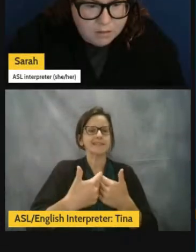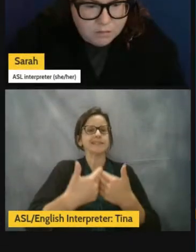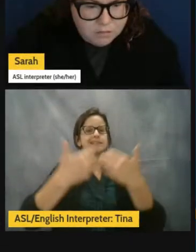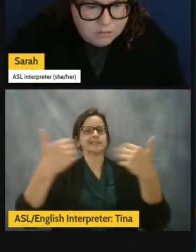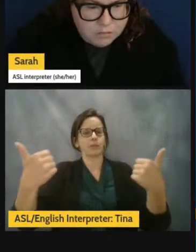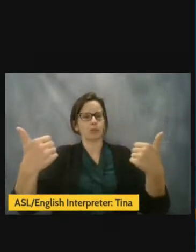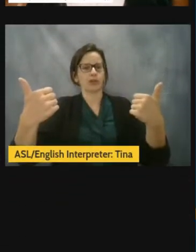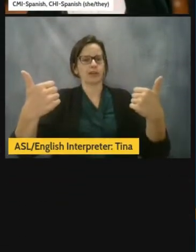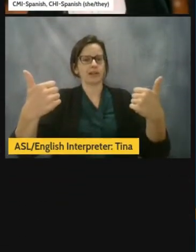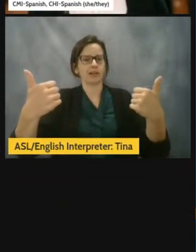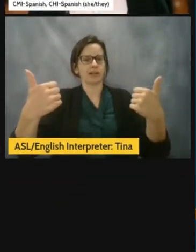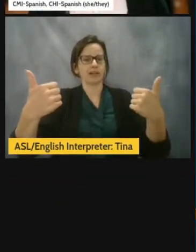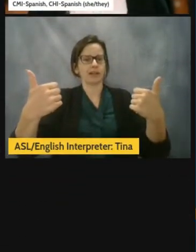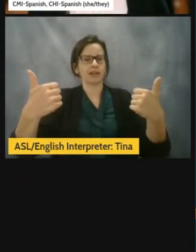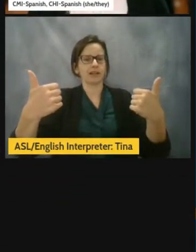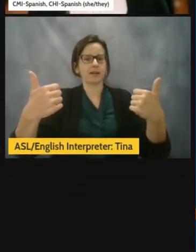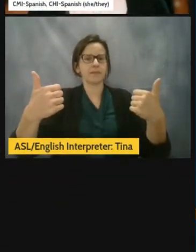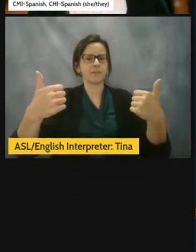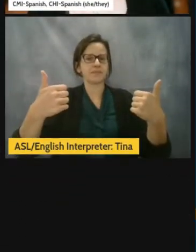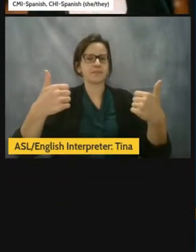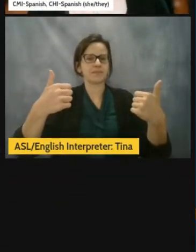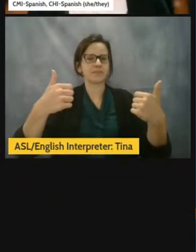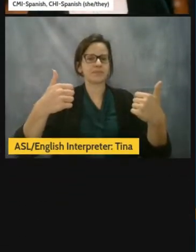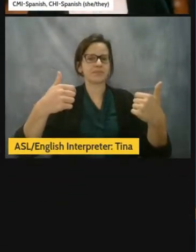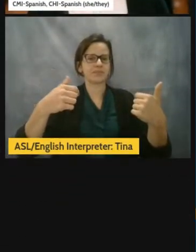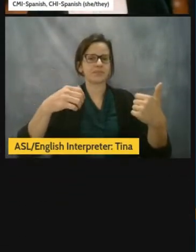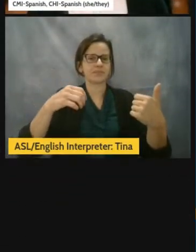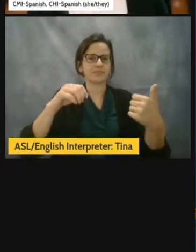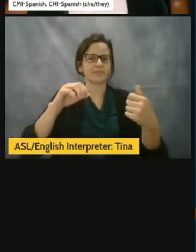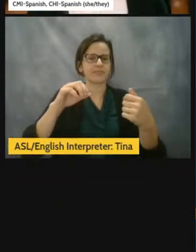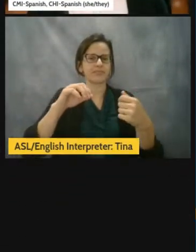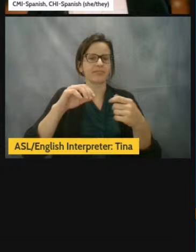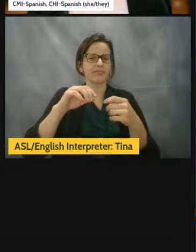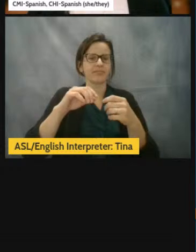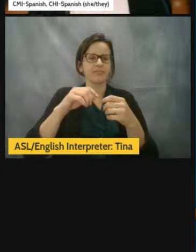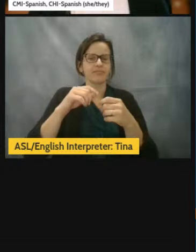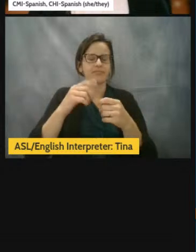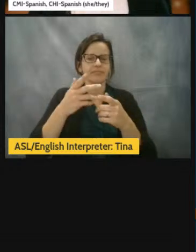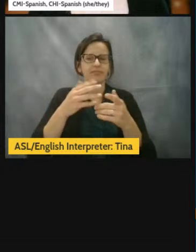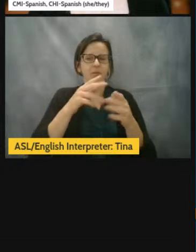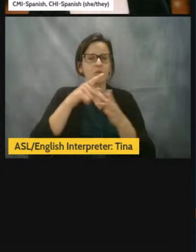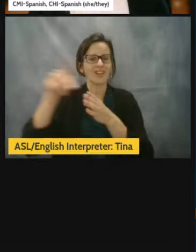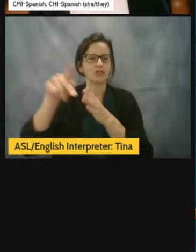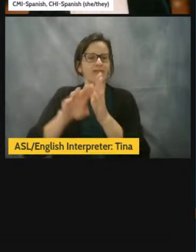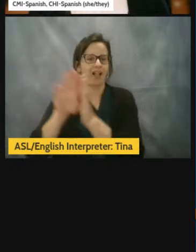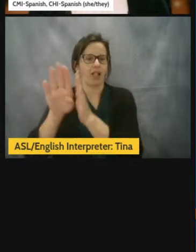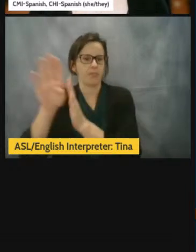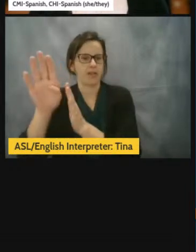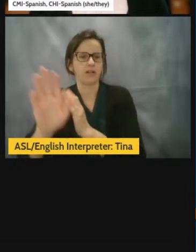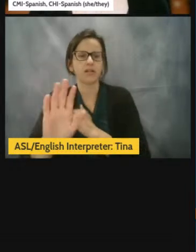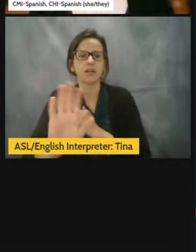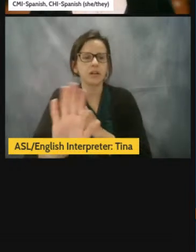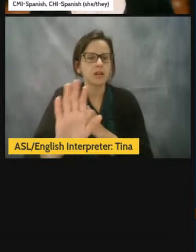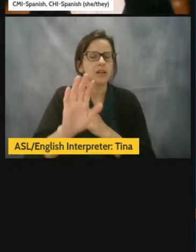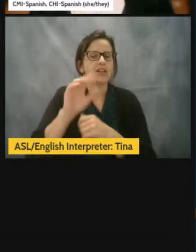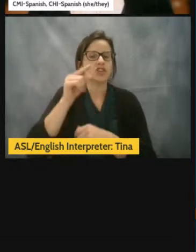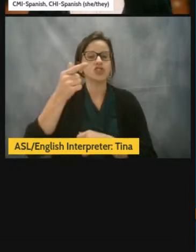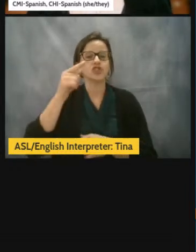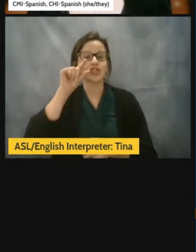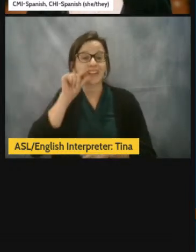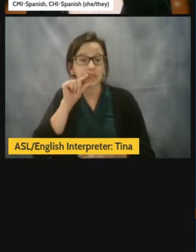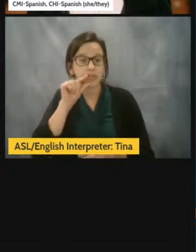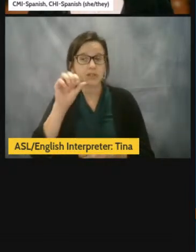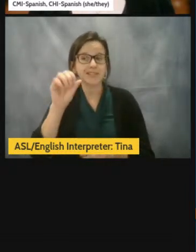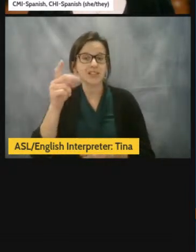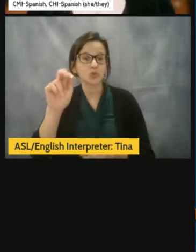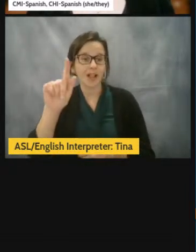development. But the thing is that people talk about gender and sexuality, and you're going to